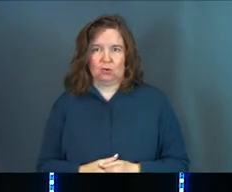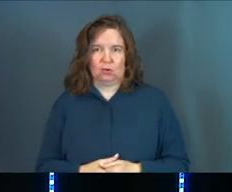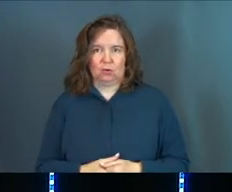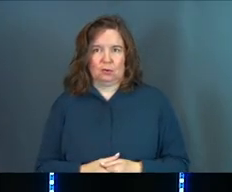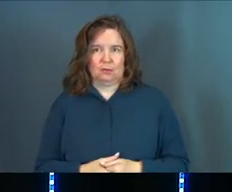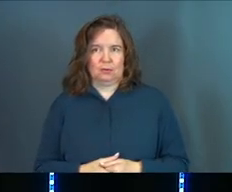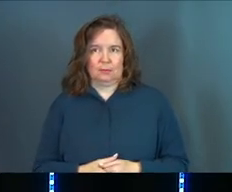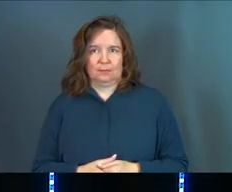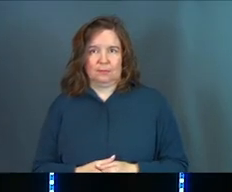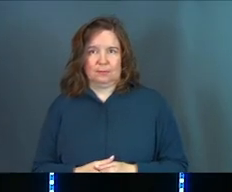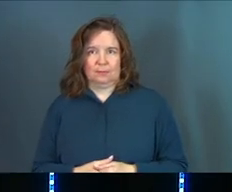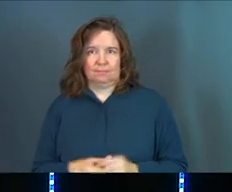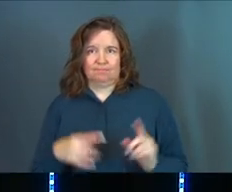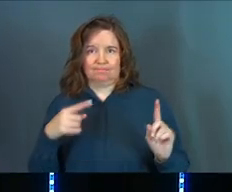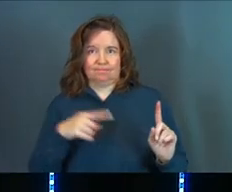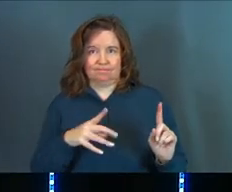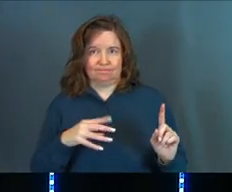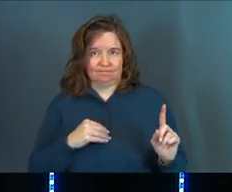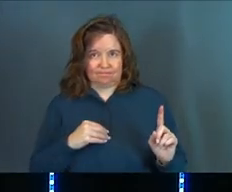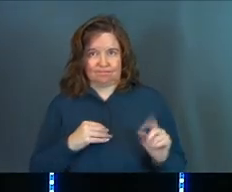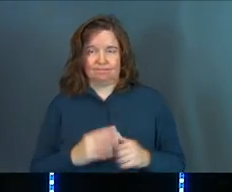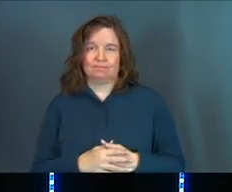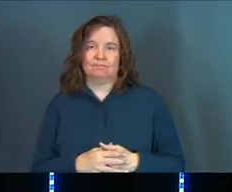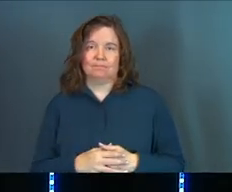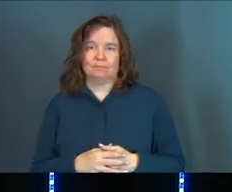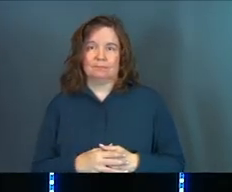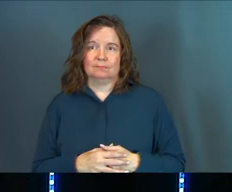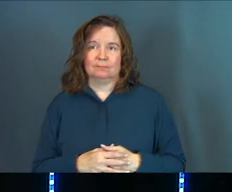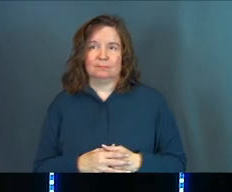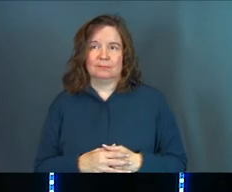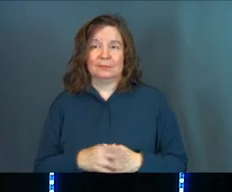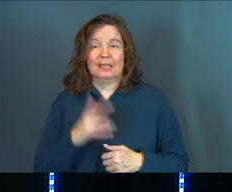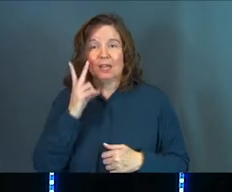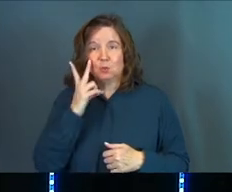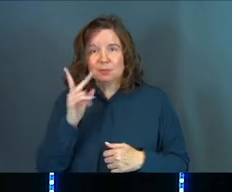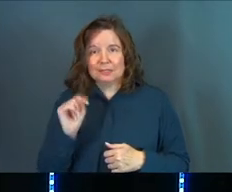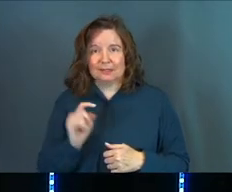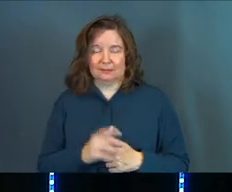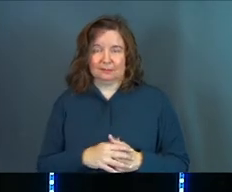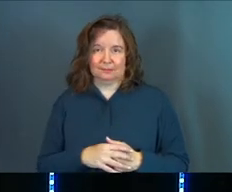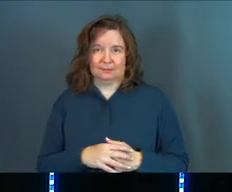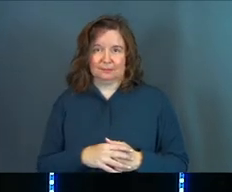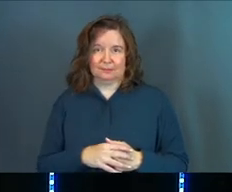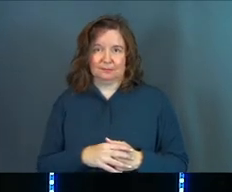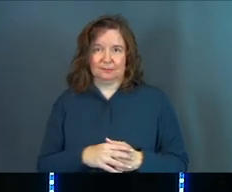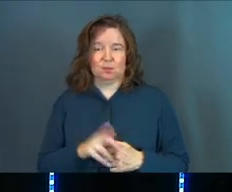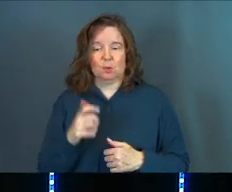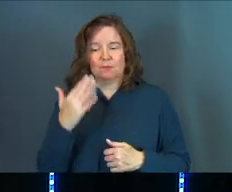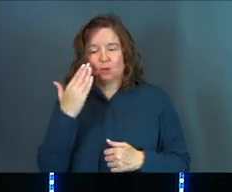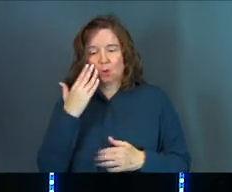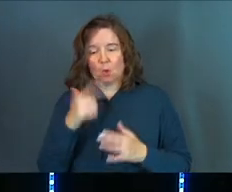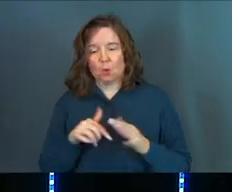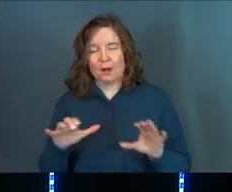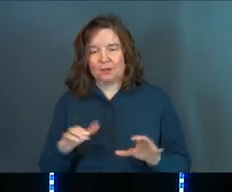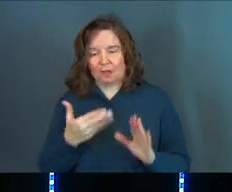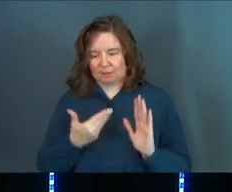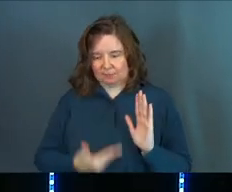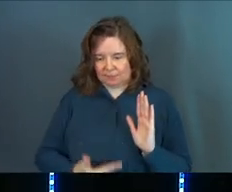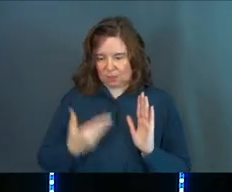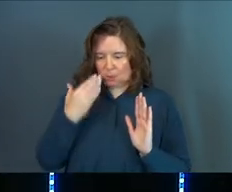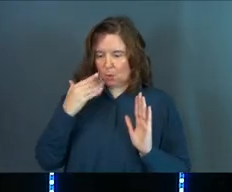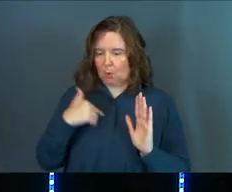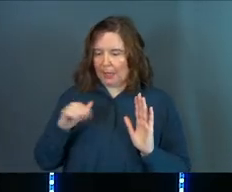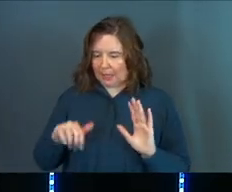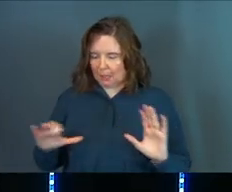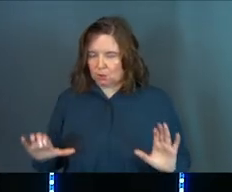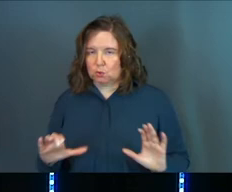son of Abraham. Amen. He had to see it. You got to know what I've done, and you got to know what I